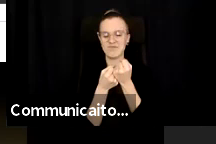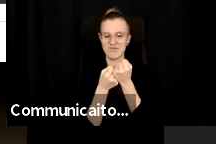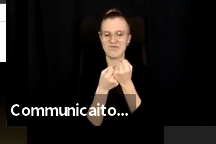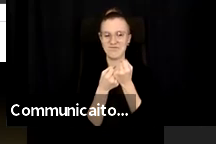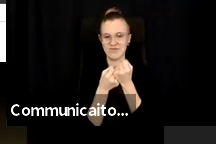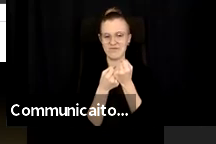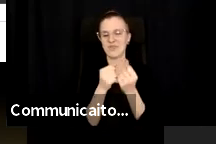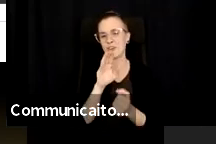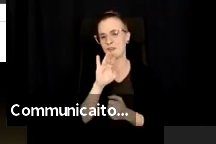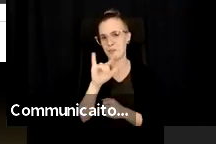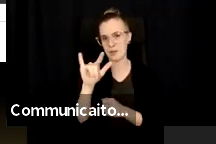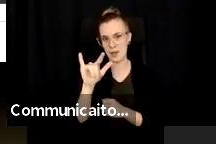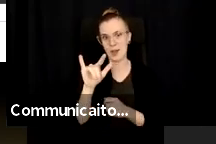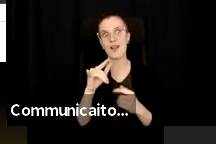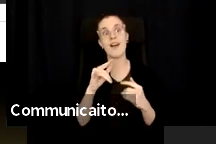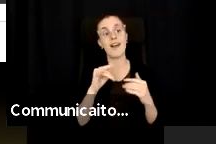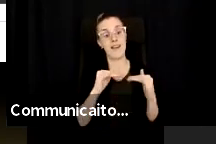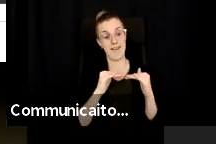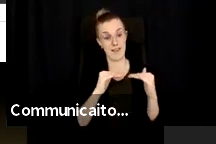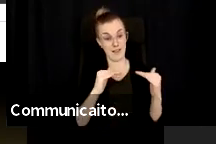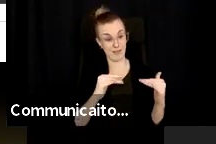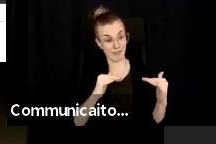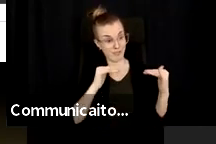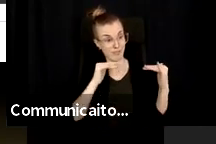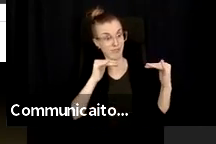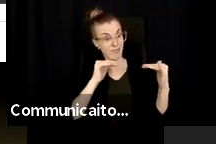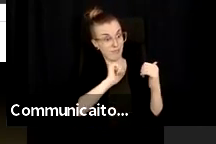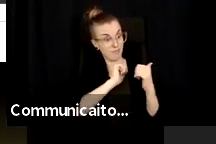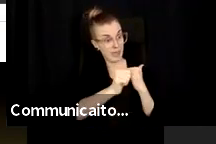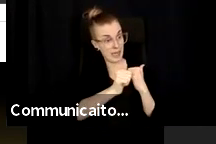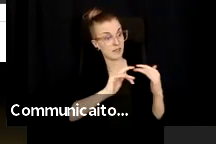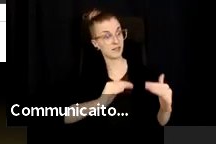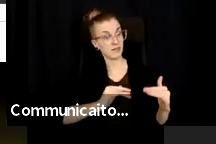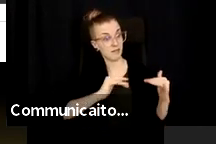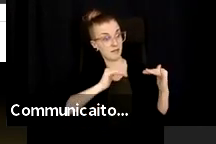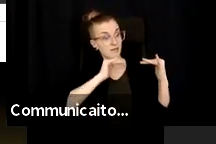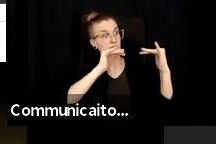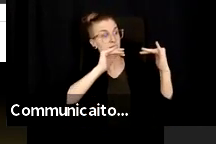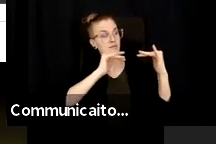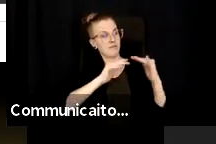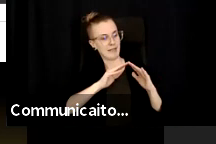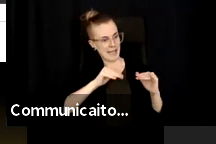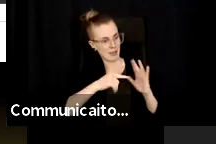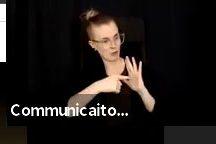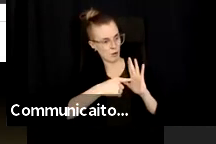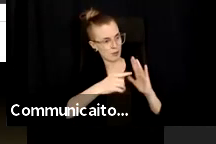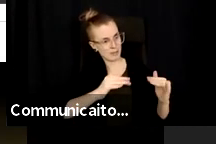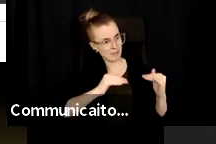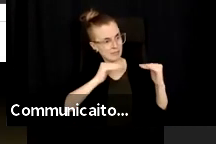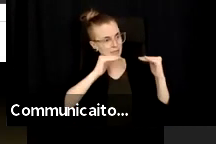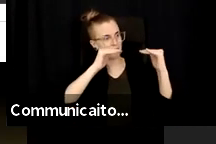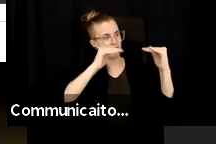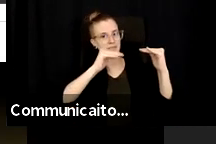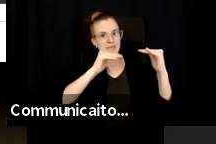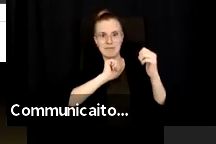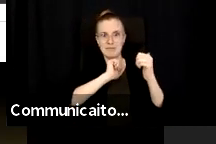of Representatives, and it passed, and it passed the Senate by an historic